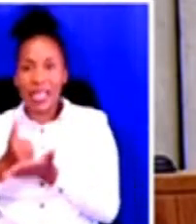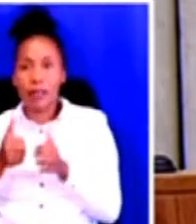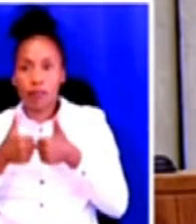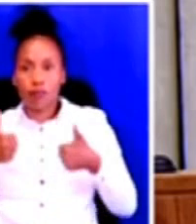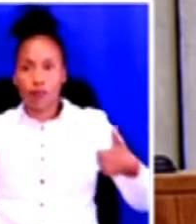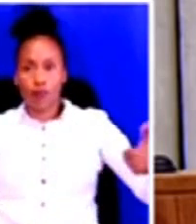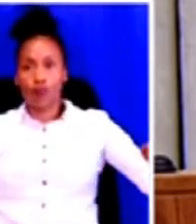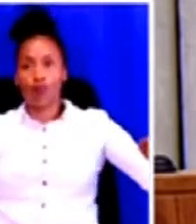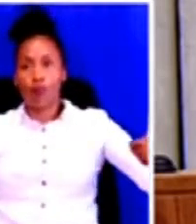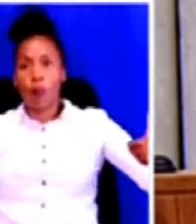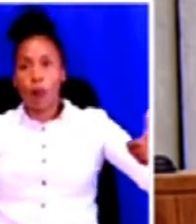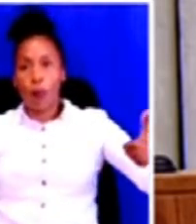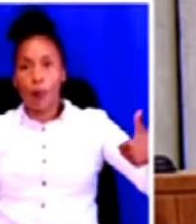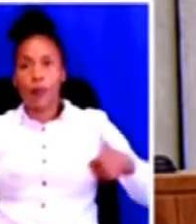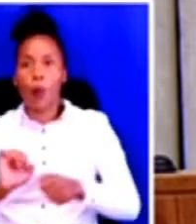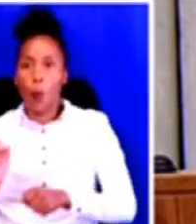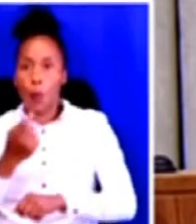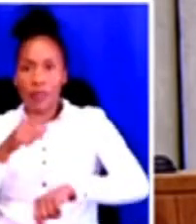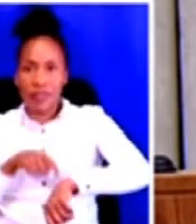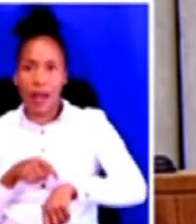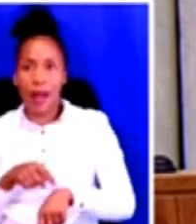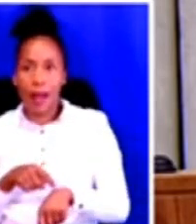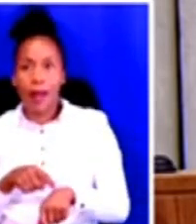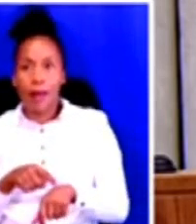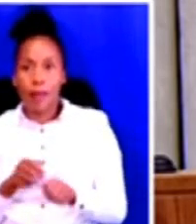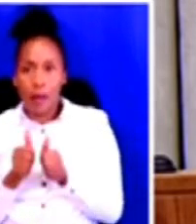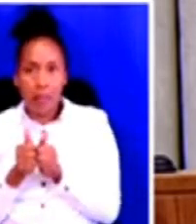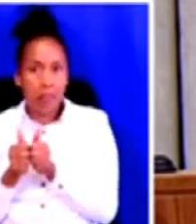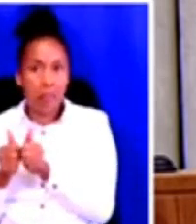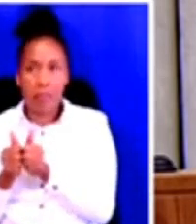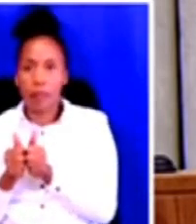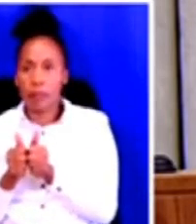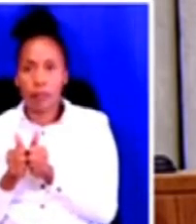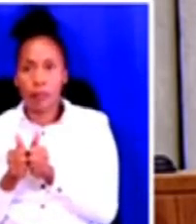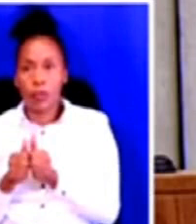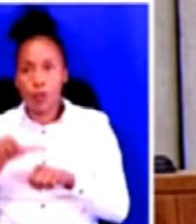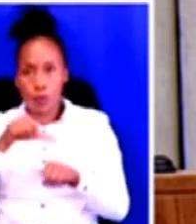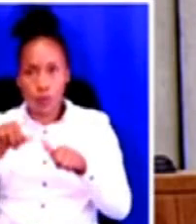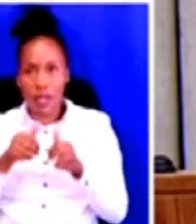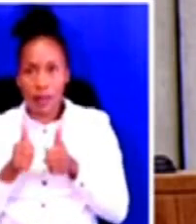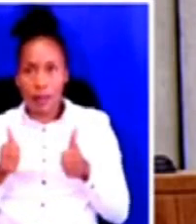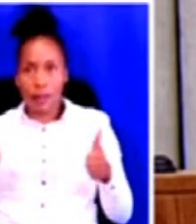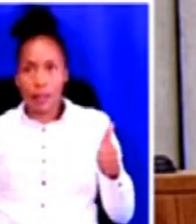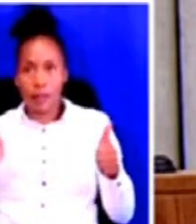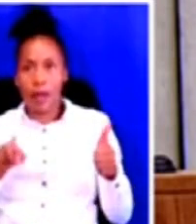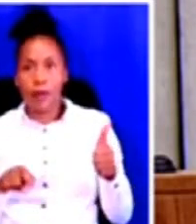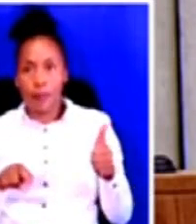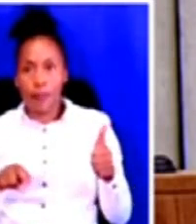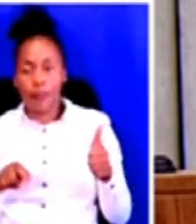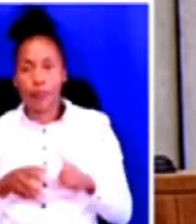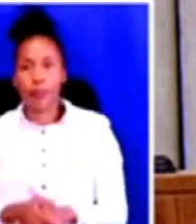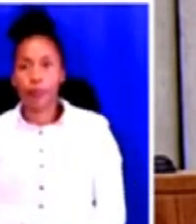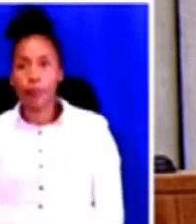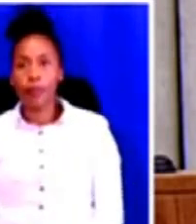seat. And at all times, try to maintain social distancing from one another.